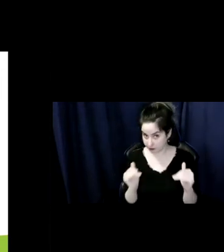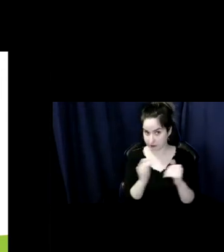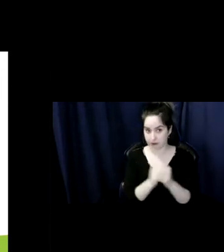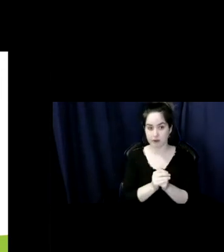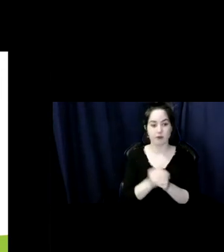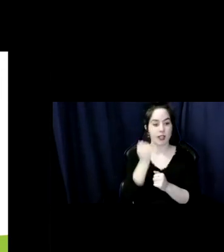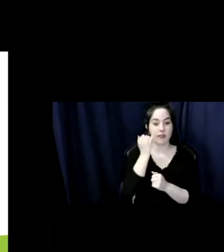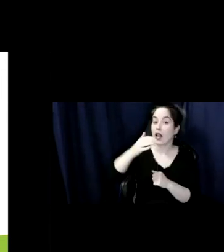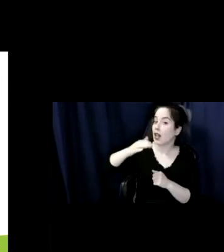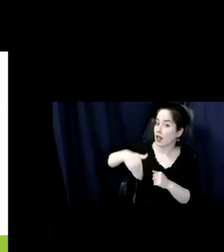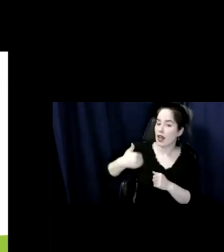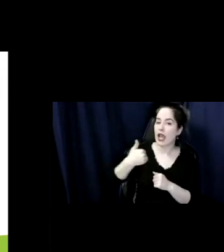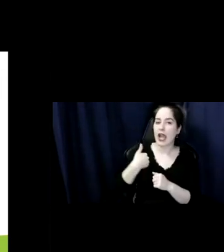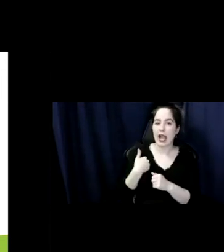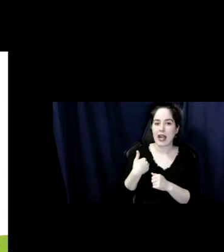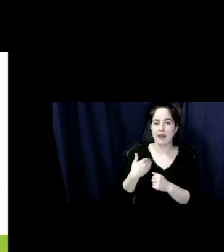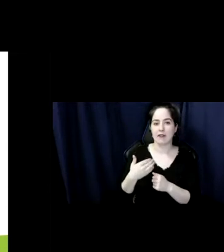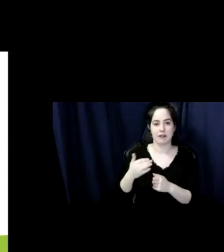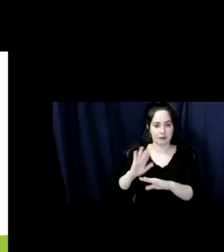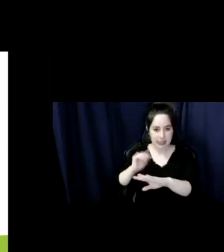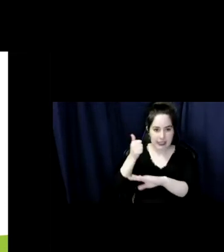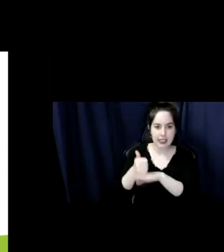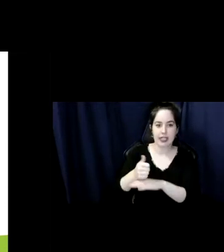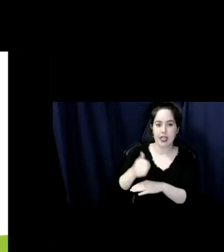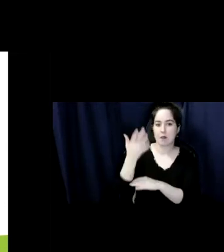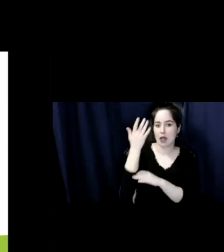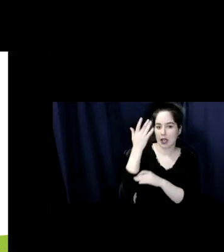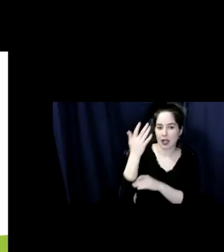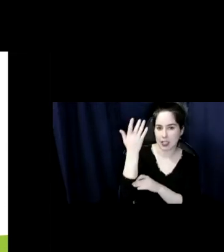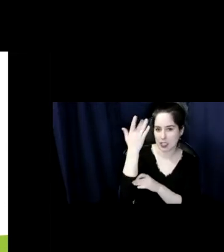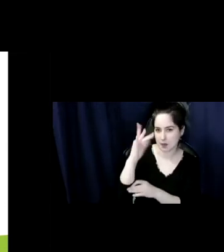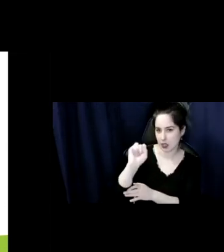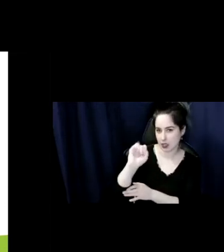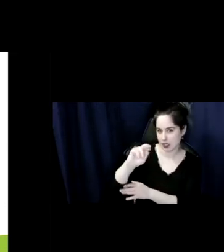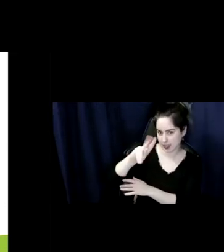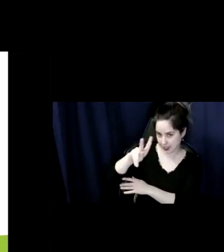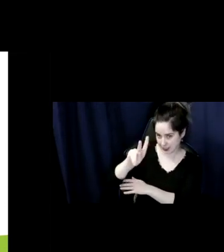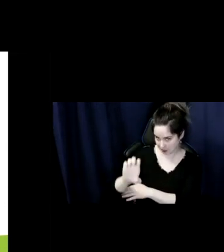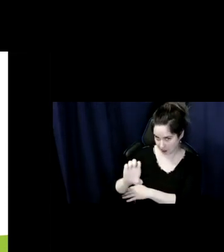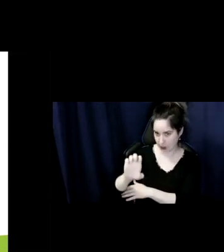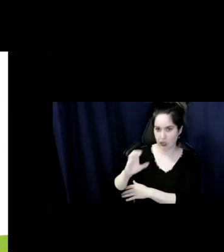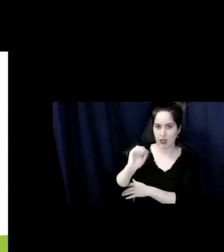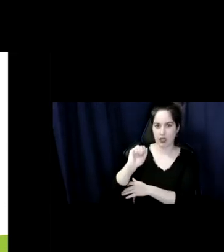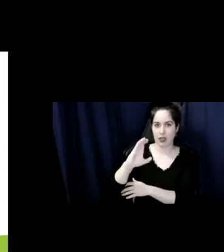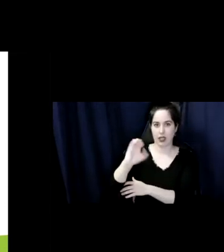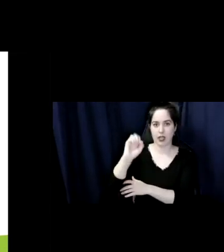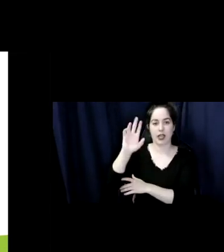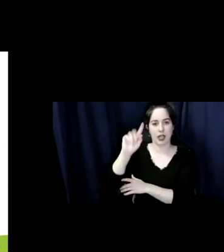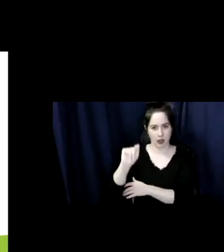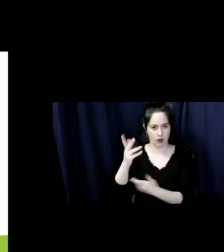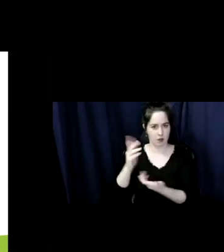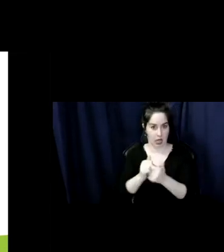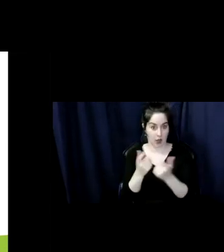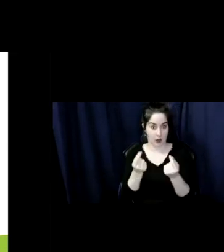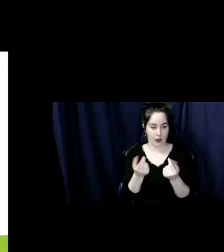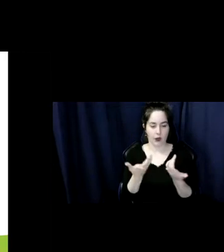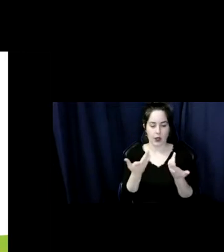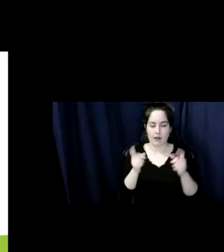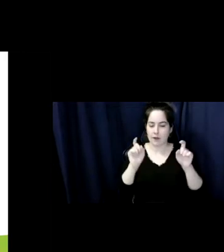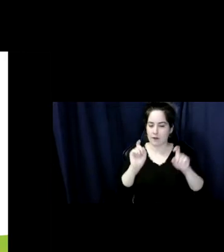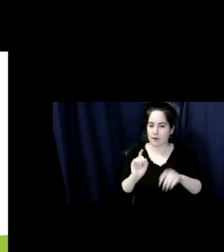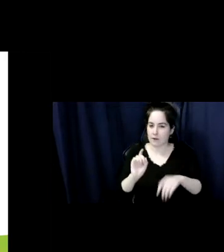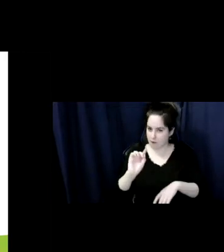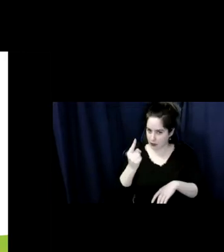account, to just go ahead and create one. In order to do that, you would have to decide whether or not you're going to apply as an